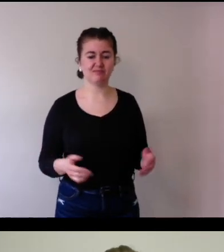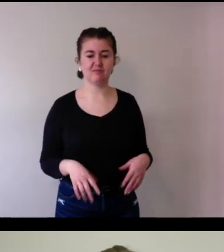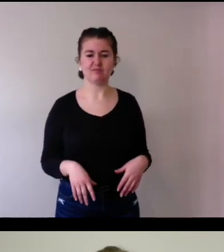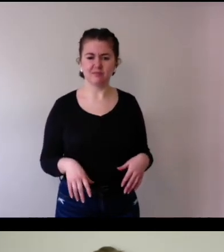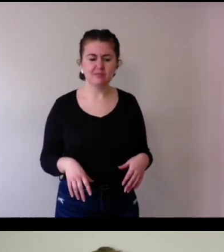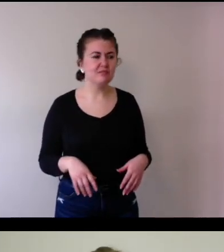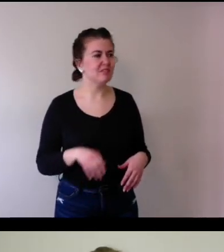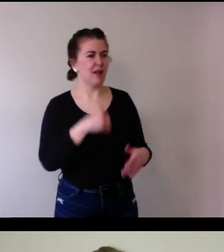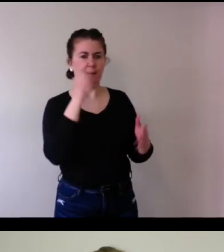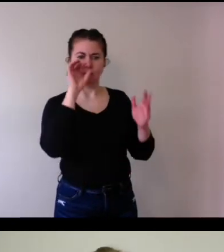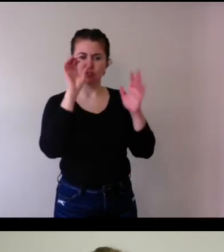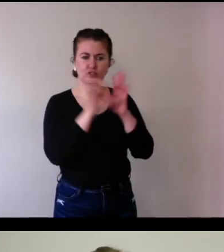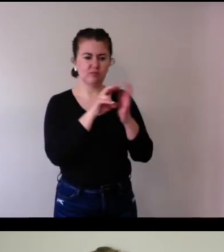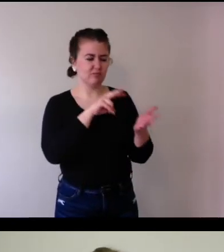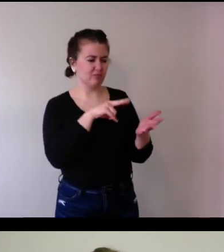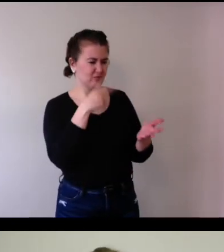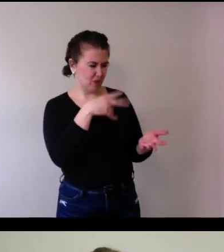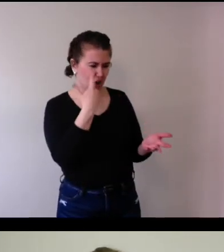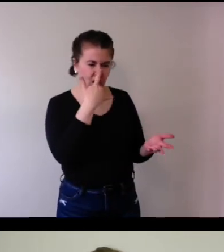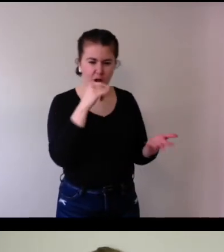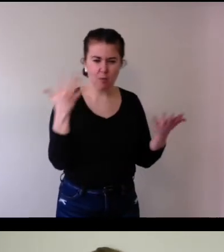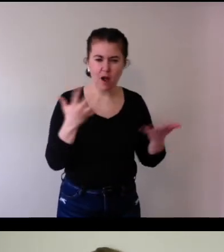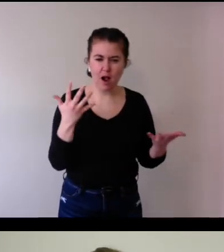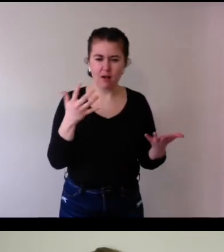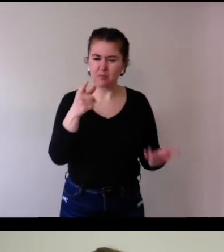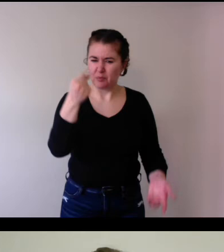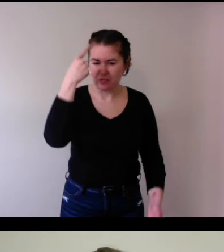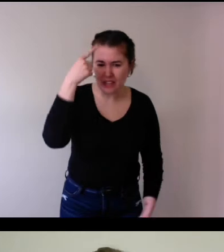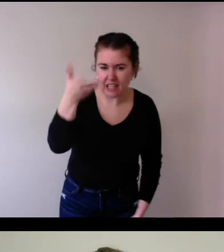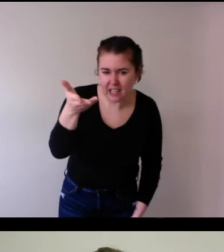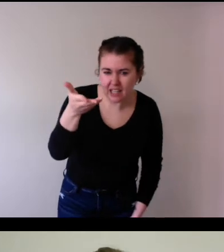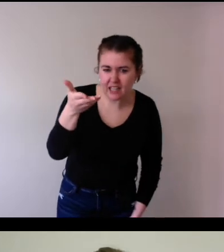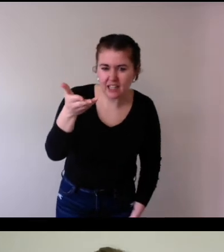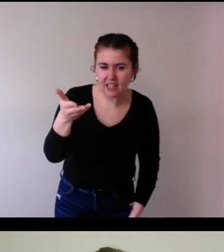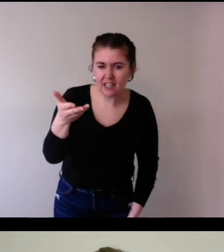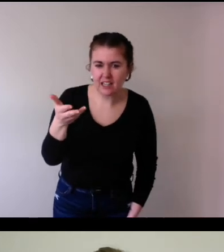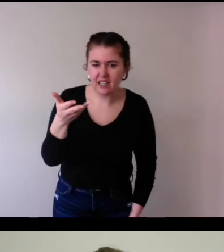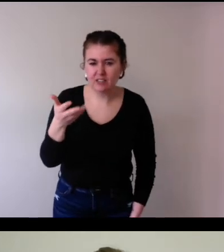What about this picture? What do you think that looks like?